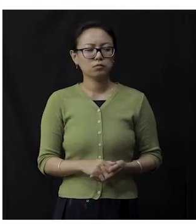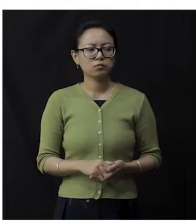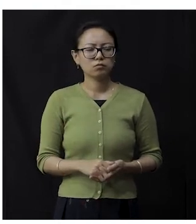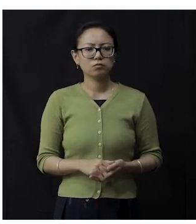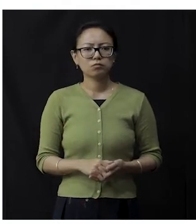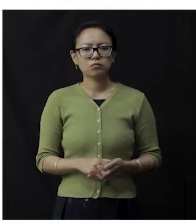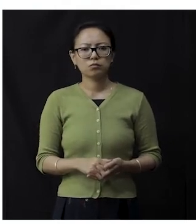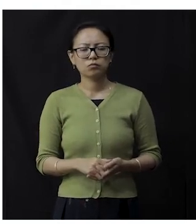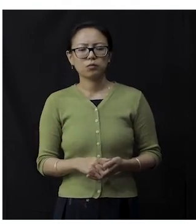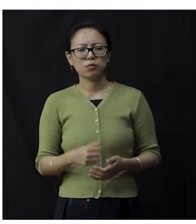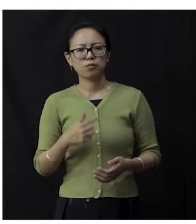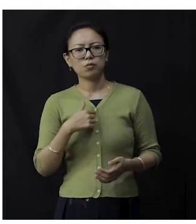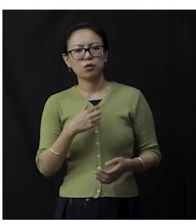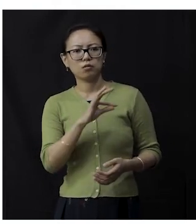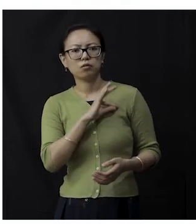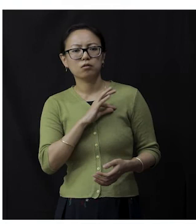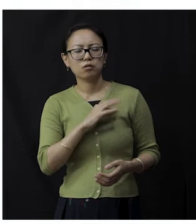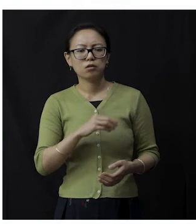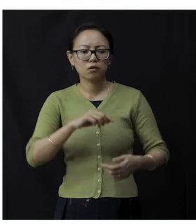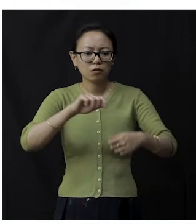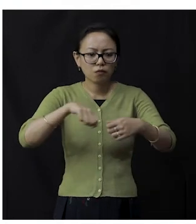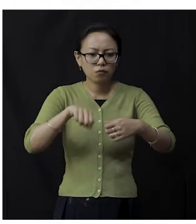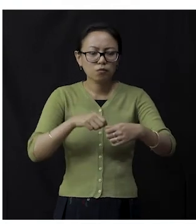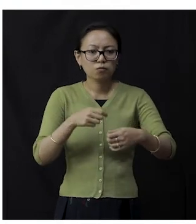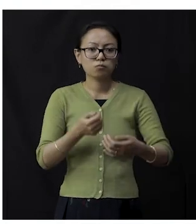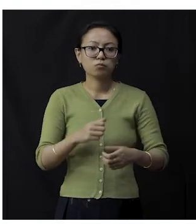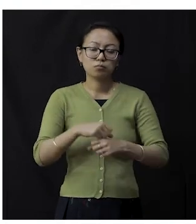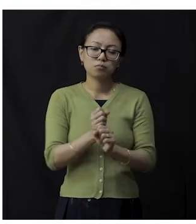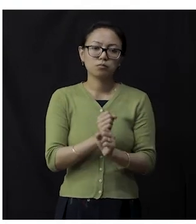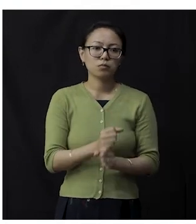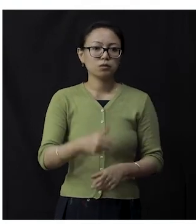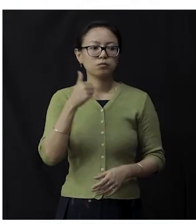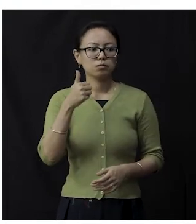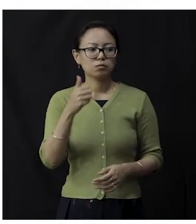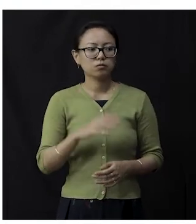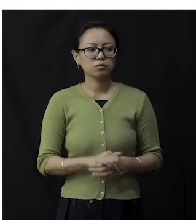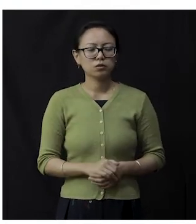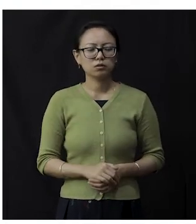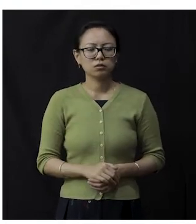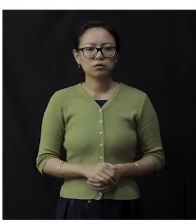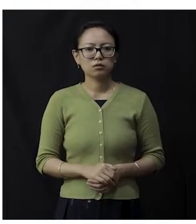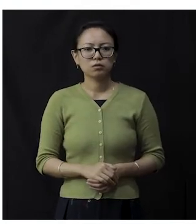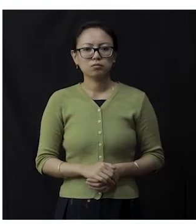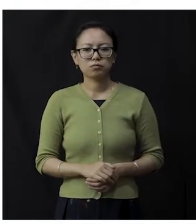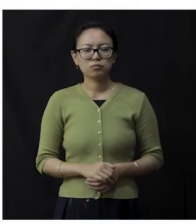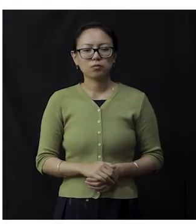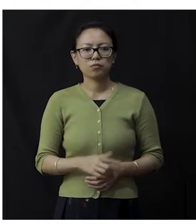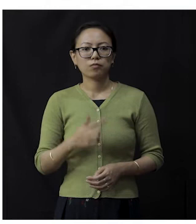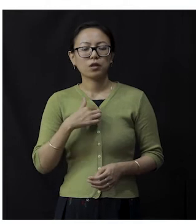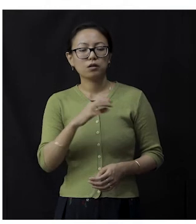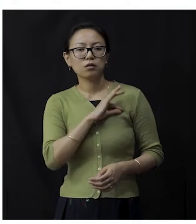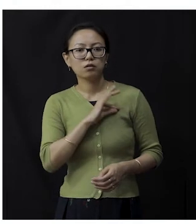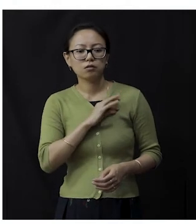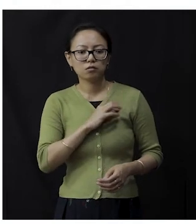how you dress up. I like how you cook. I like how you make the sweetest cakes.